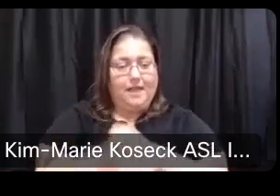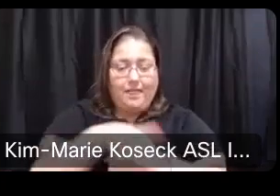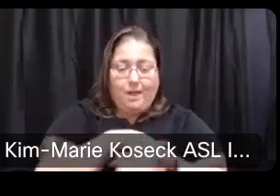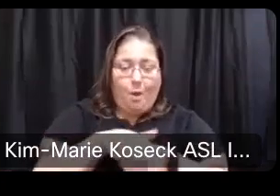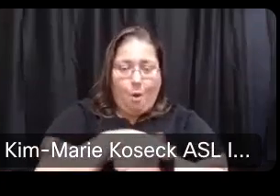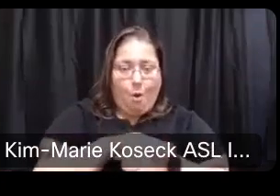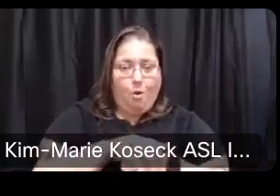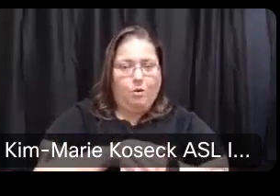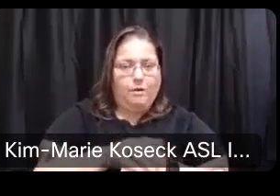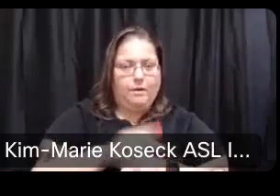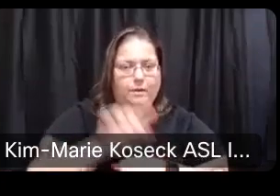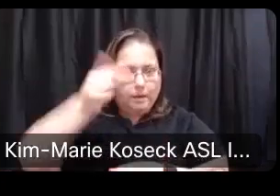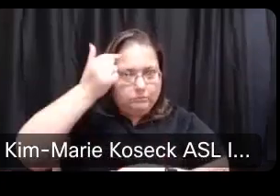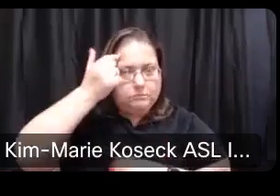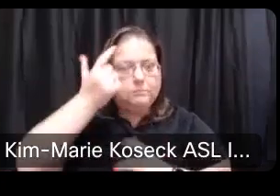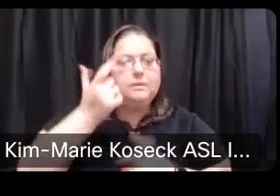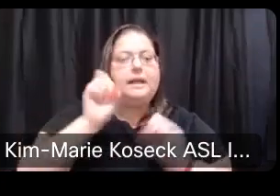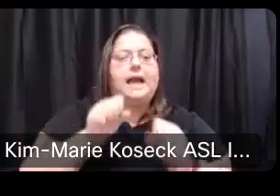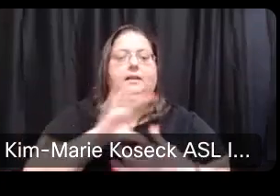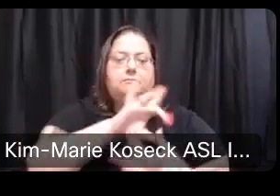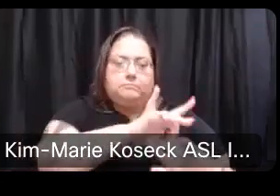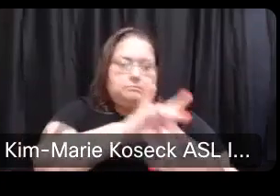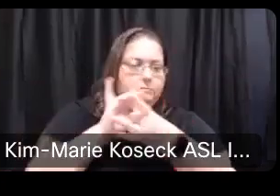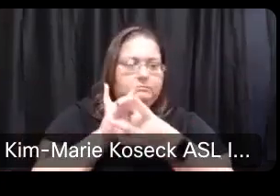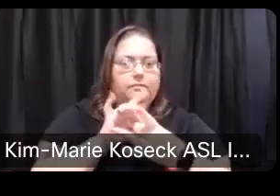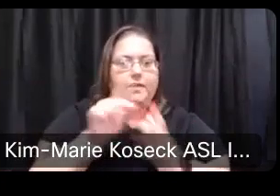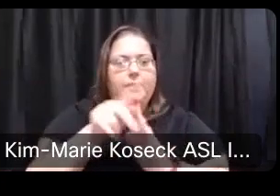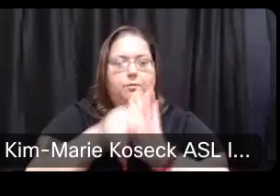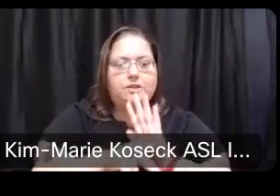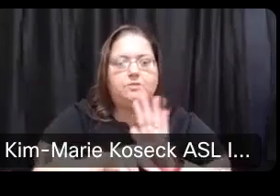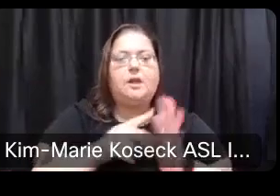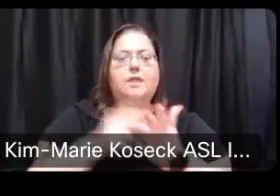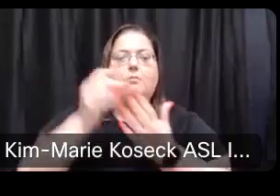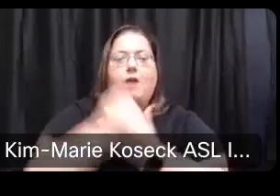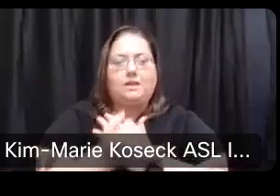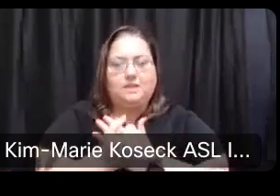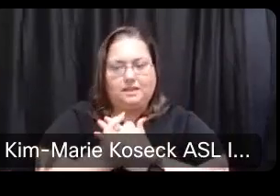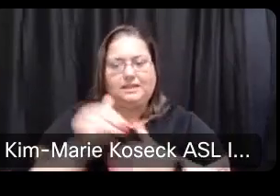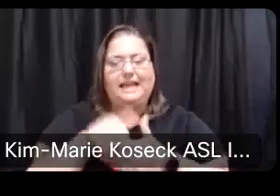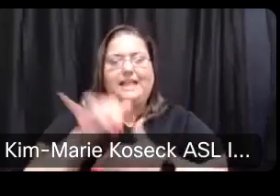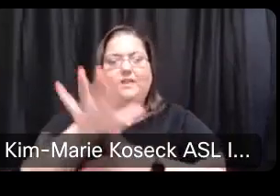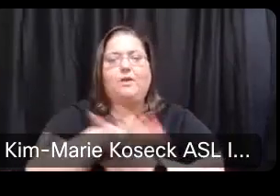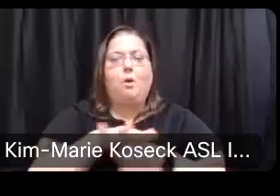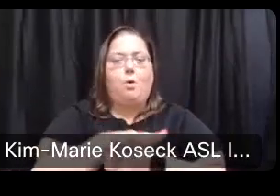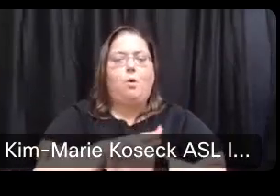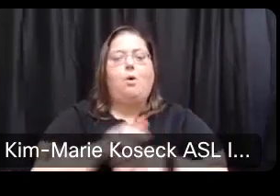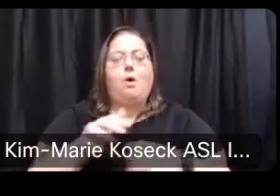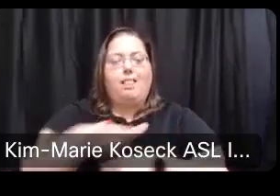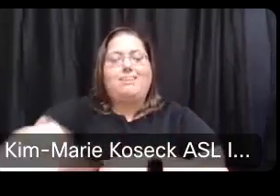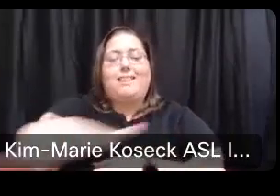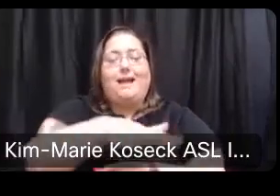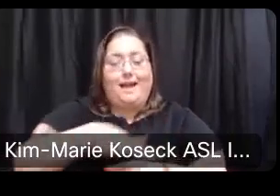the municipalities, can incorporate those principles and those projects into their local land use plans over which they